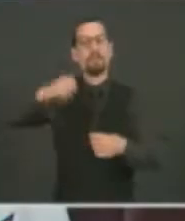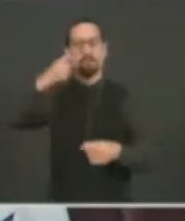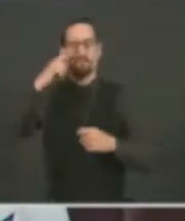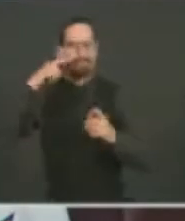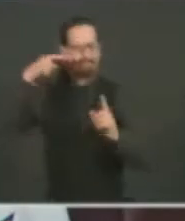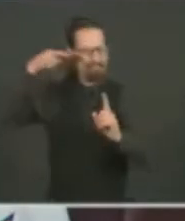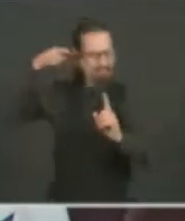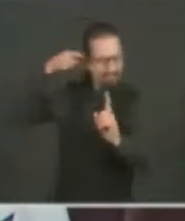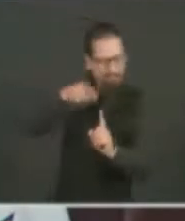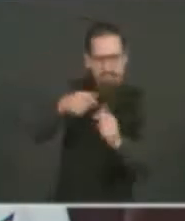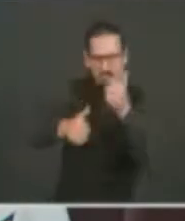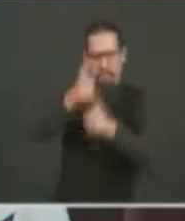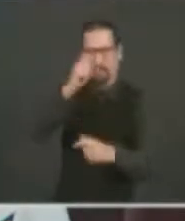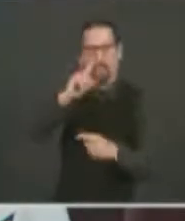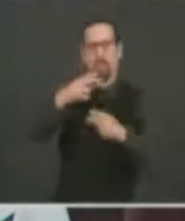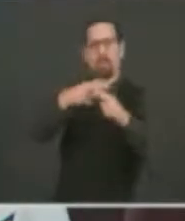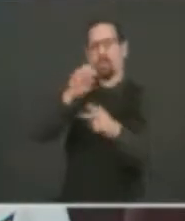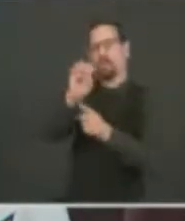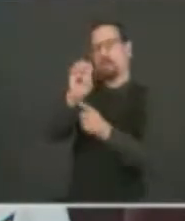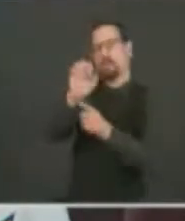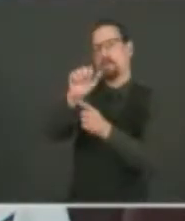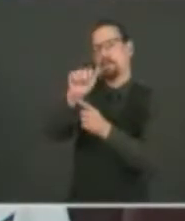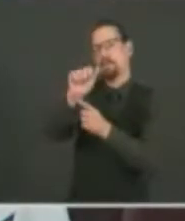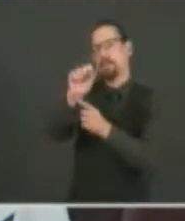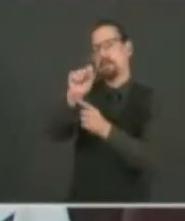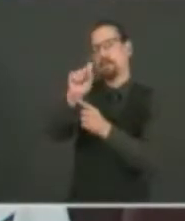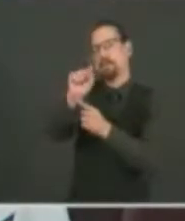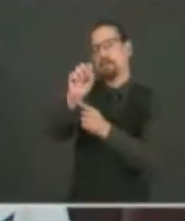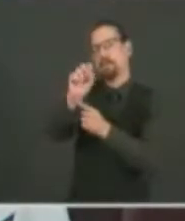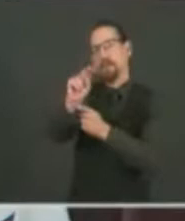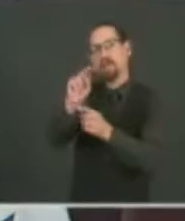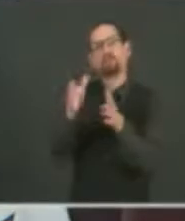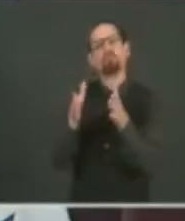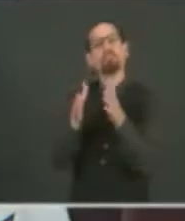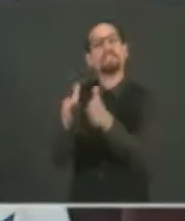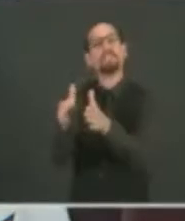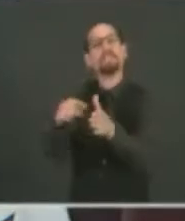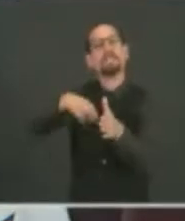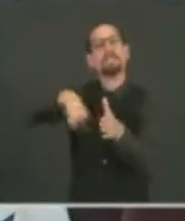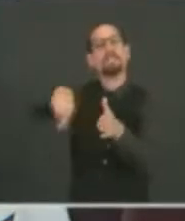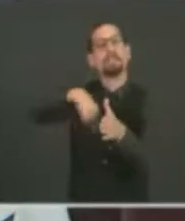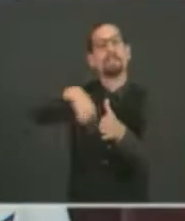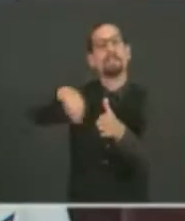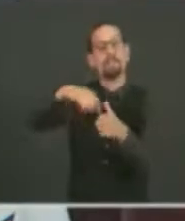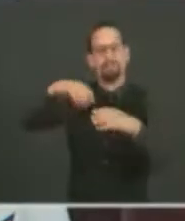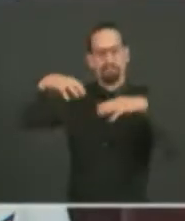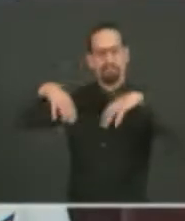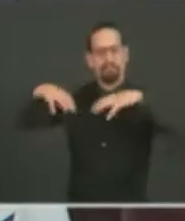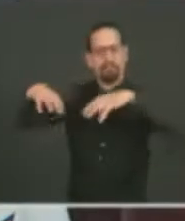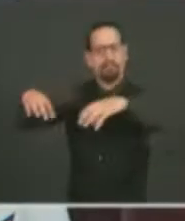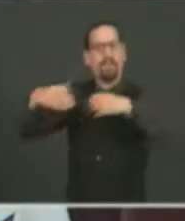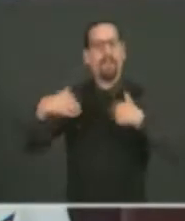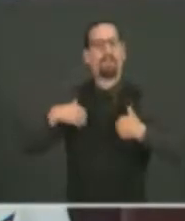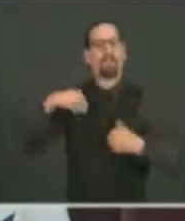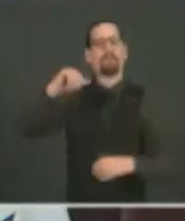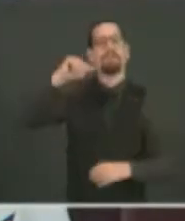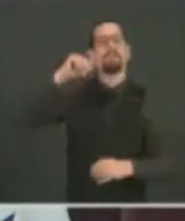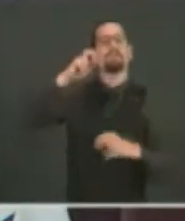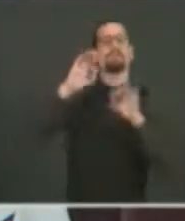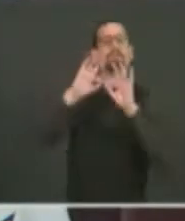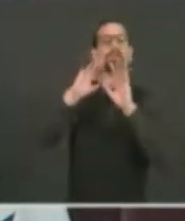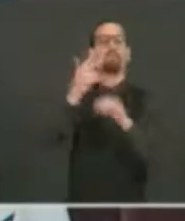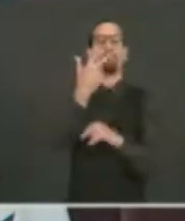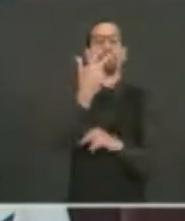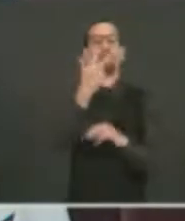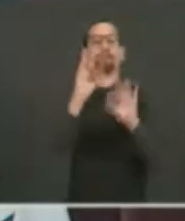college students, and as college students do, the students were often getting together on their front